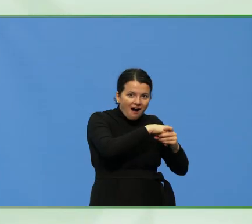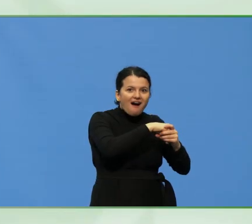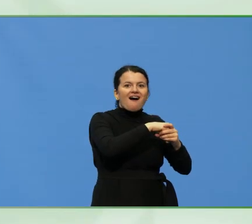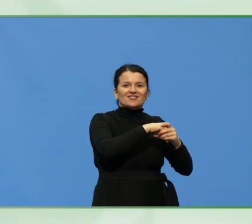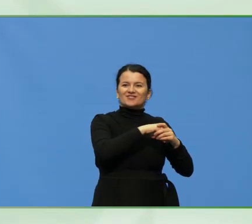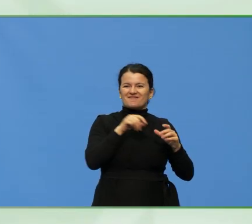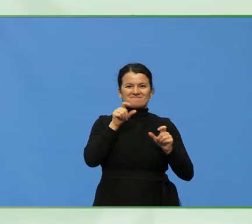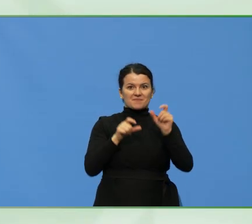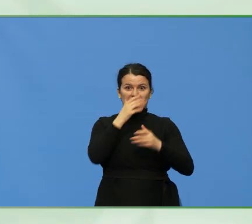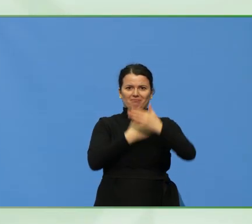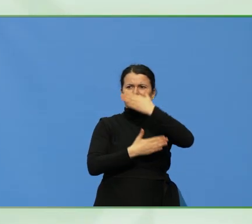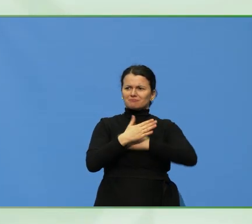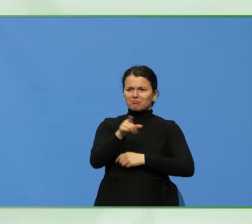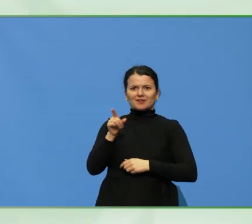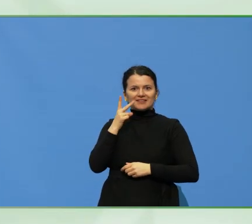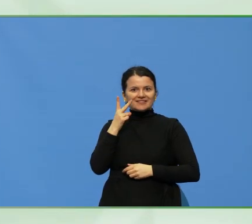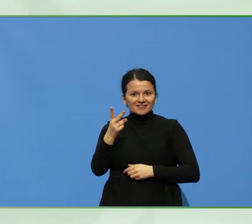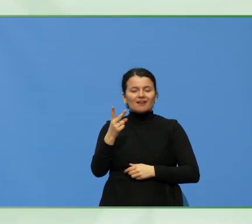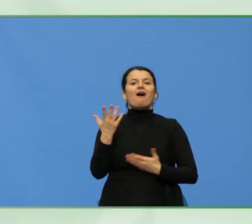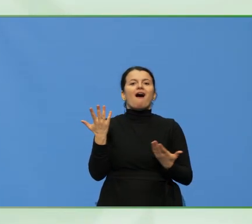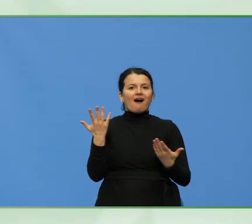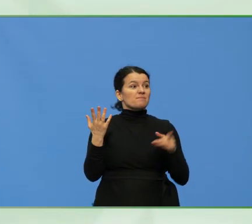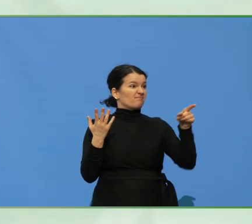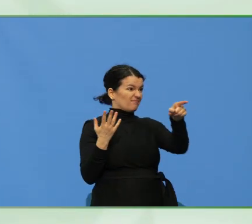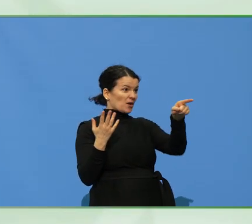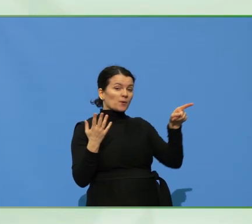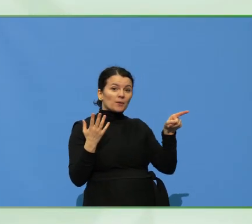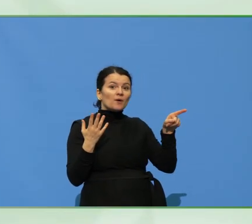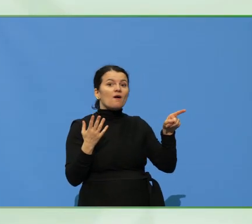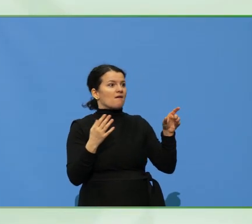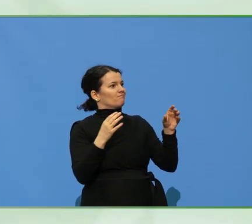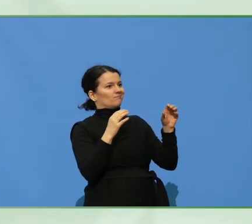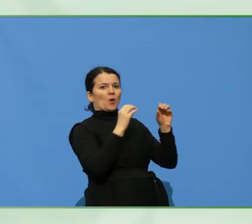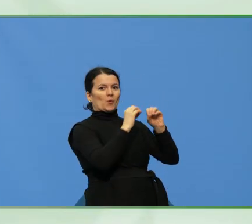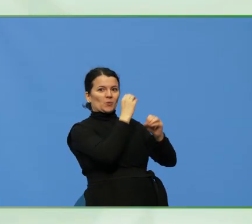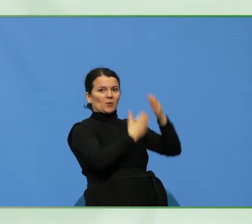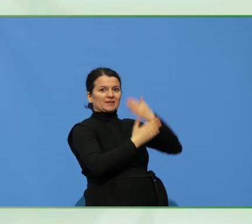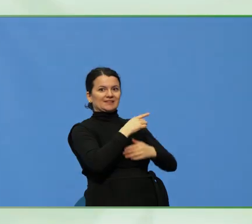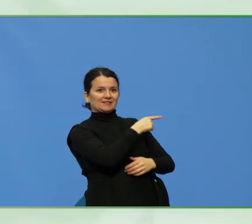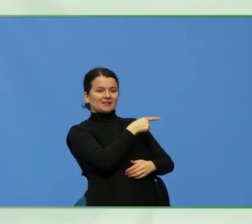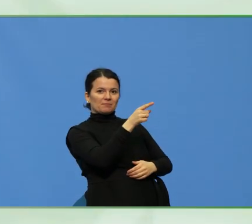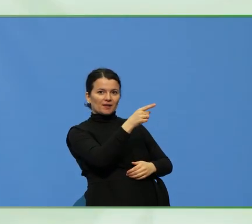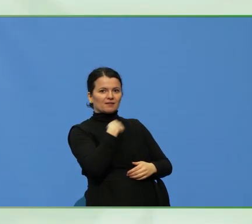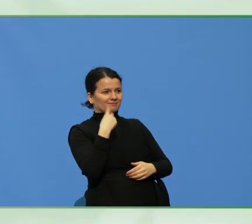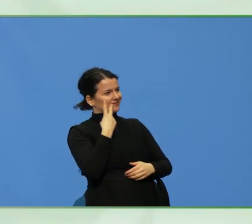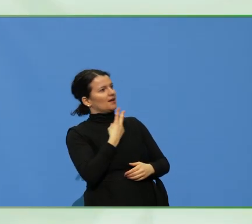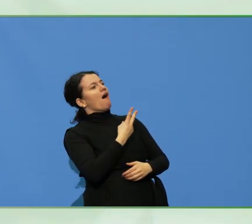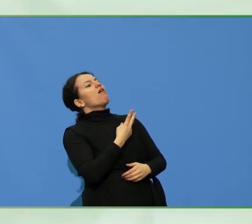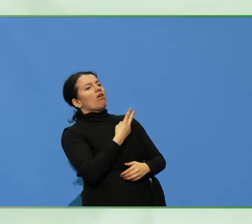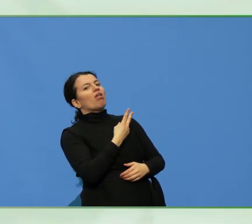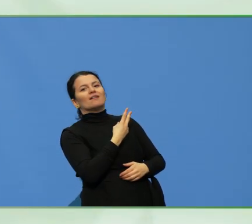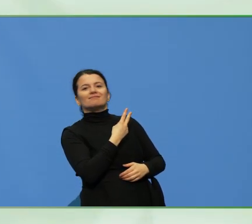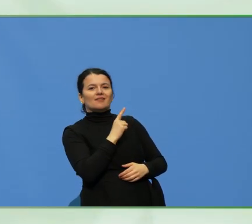changing assumptions of our non-disabled members. Think, I never imagined my yoga teacher would be